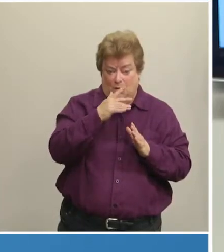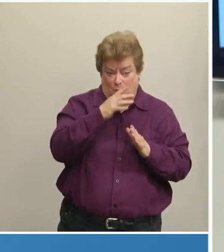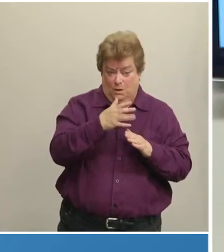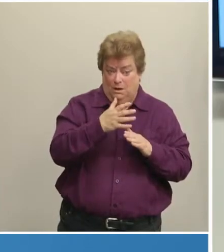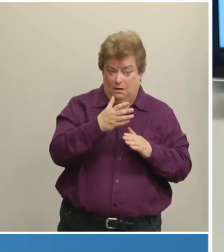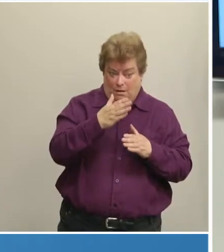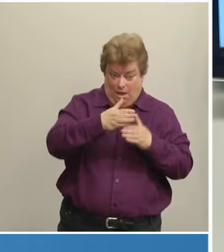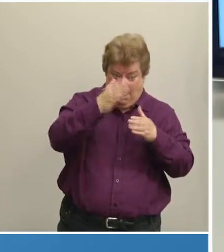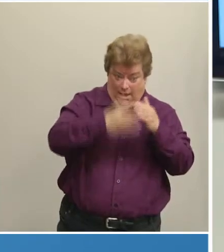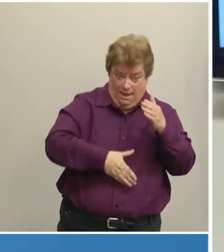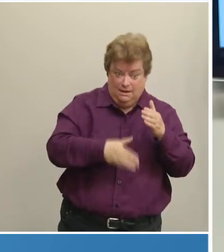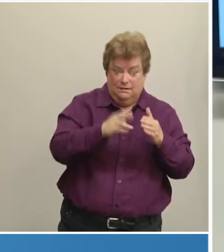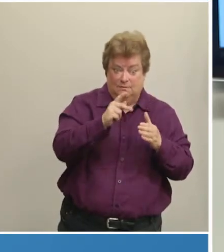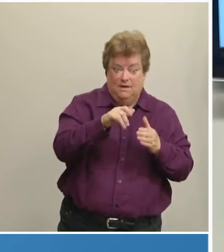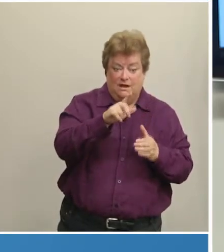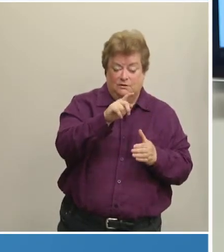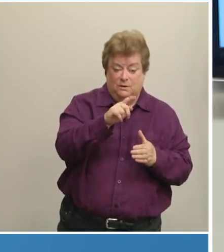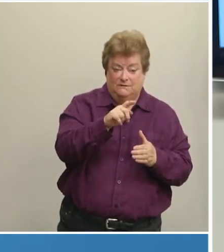May 21st?